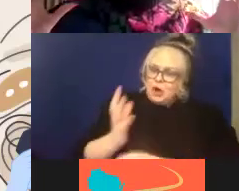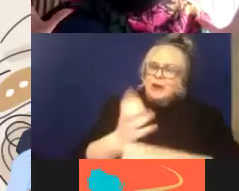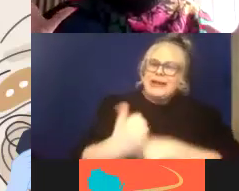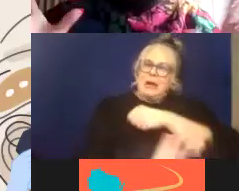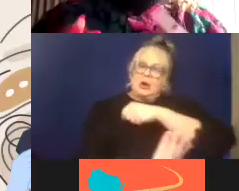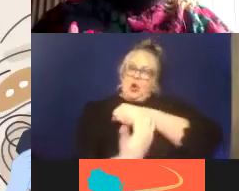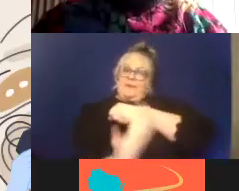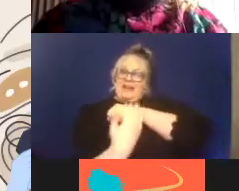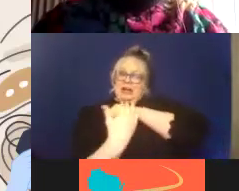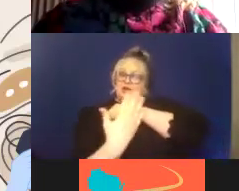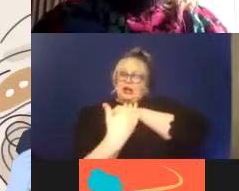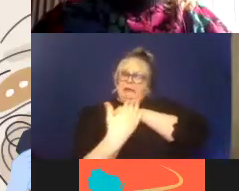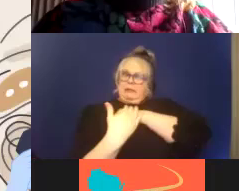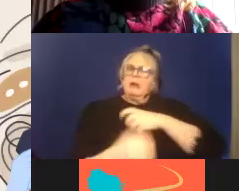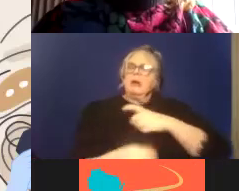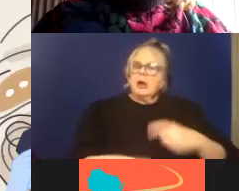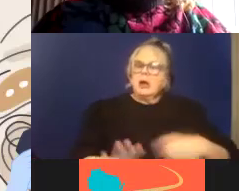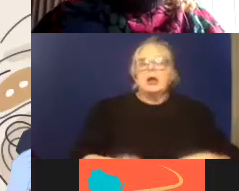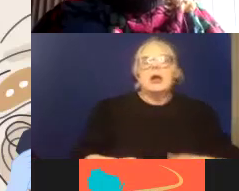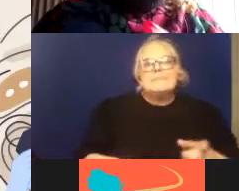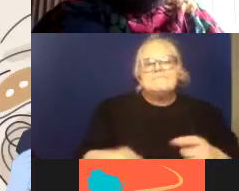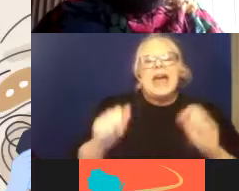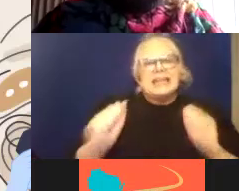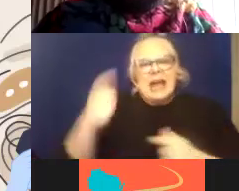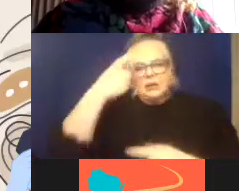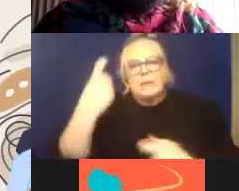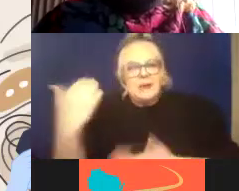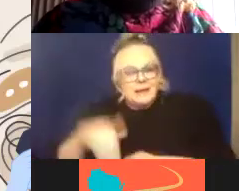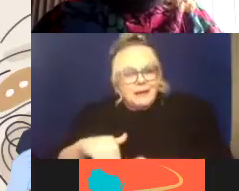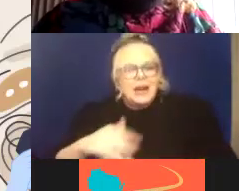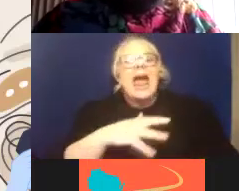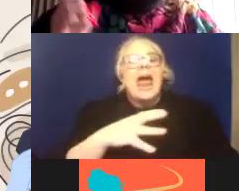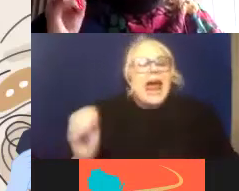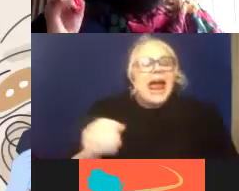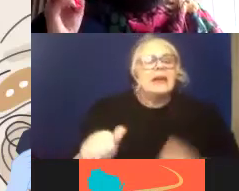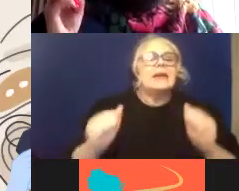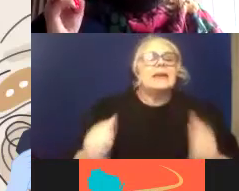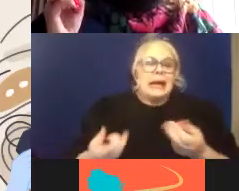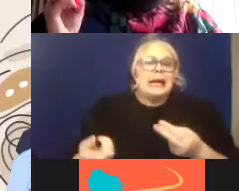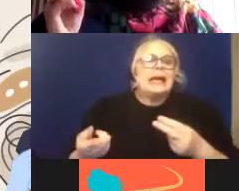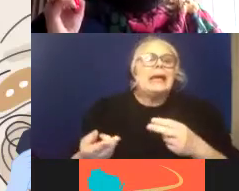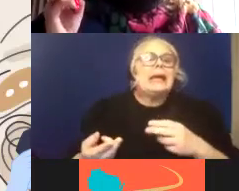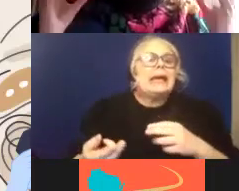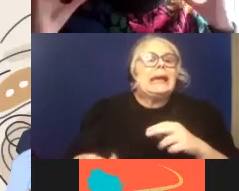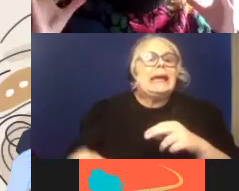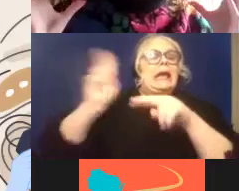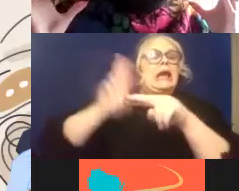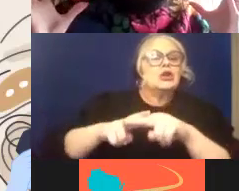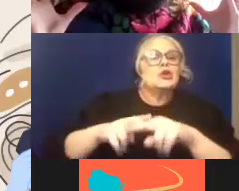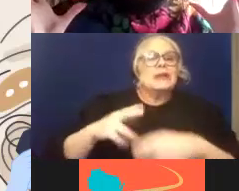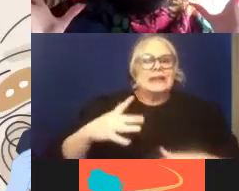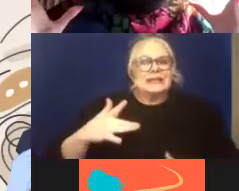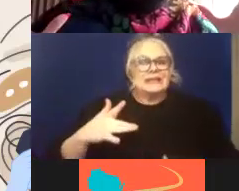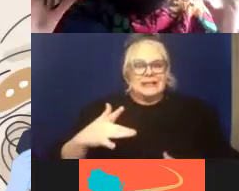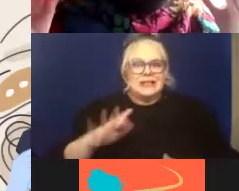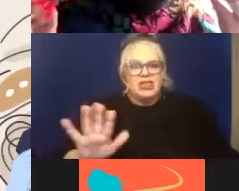and scale of the trading, distribution, and possession of that abusive material throughout their lives. It inflates that in